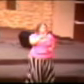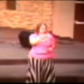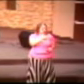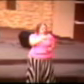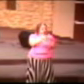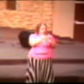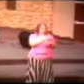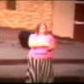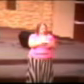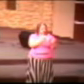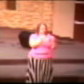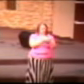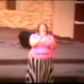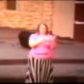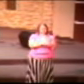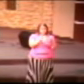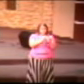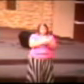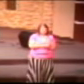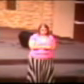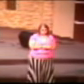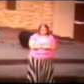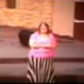relationship with Jesus.